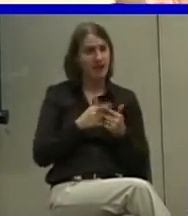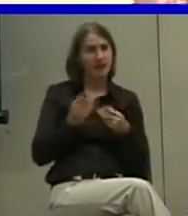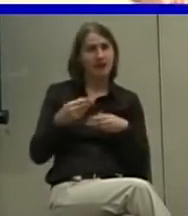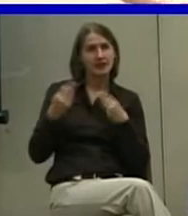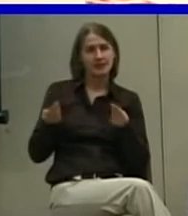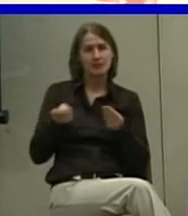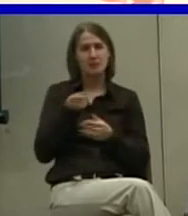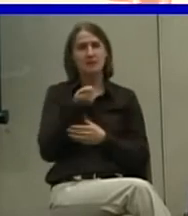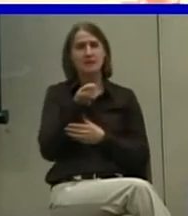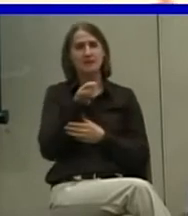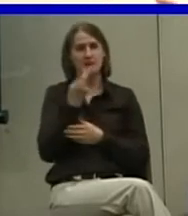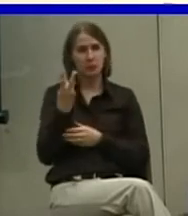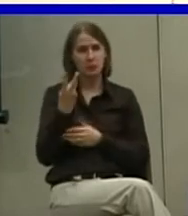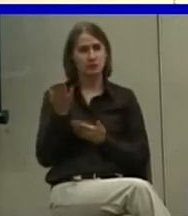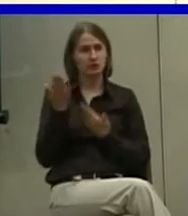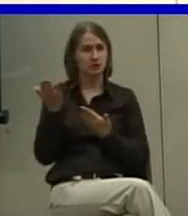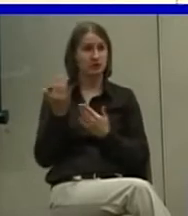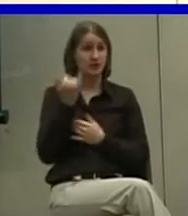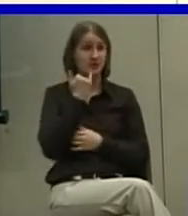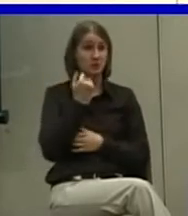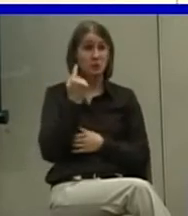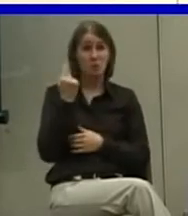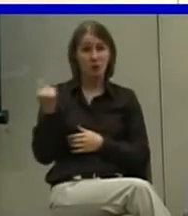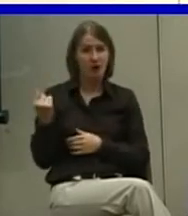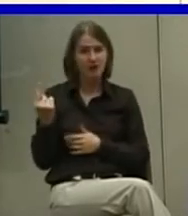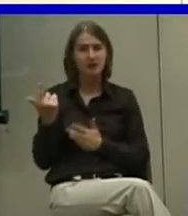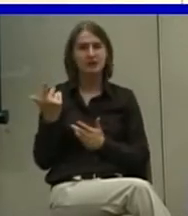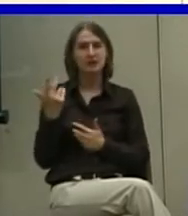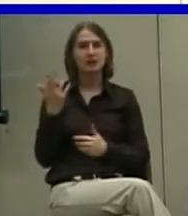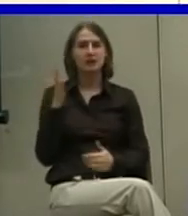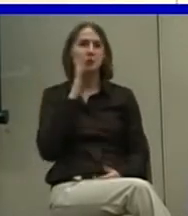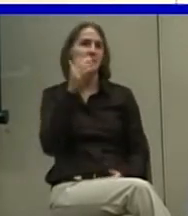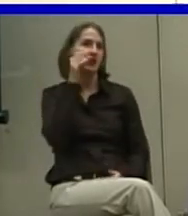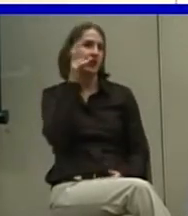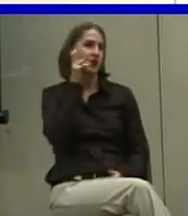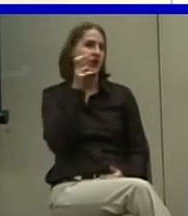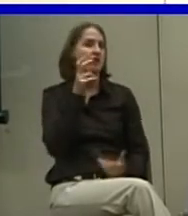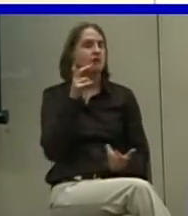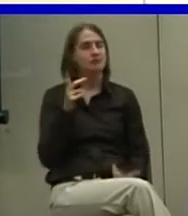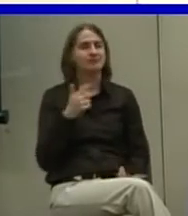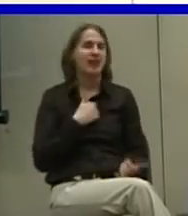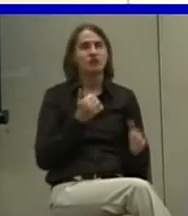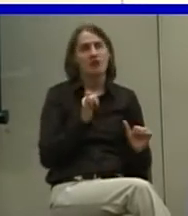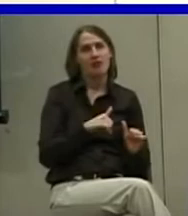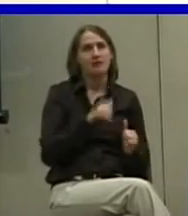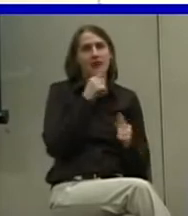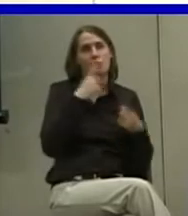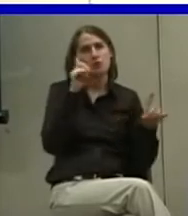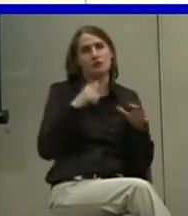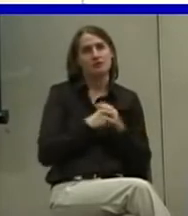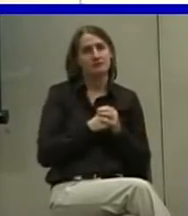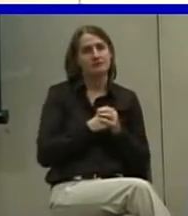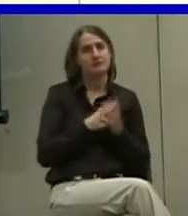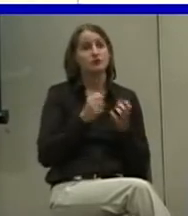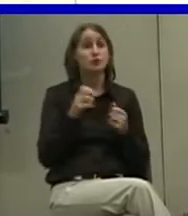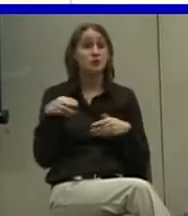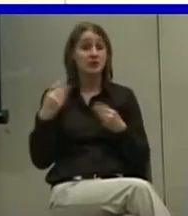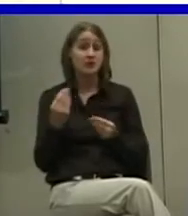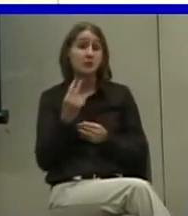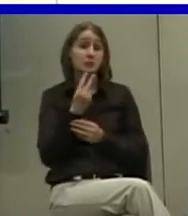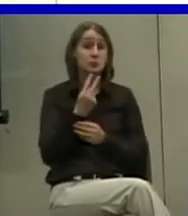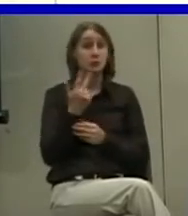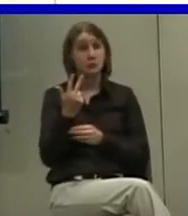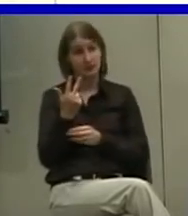least a couple of things. Because if you only give them one, you're going to hear, I've tried that, or that wouldn't work. So what you do is you give them 2